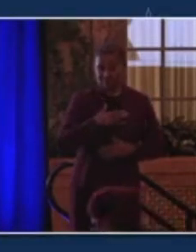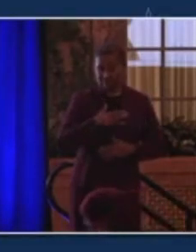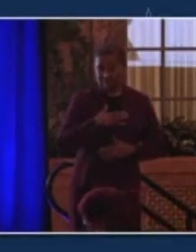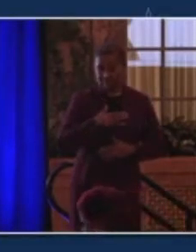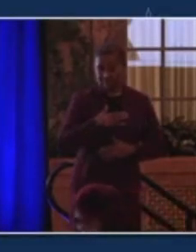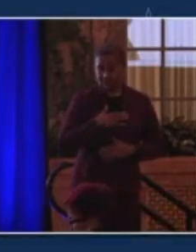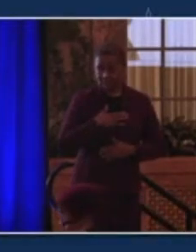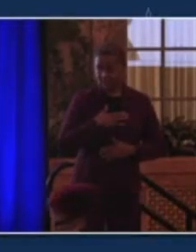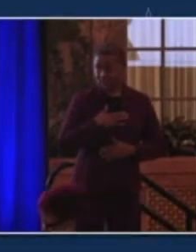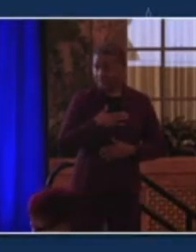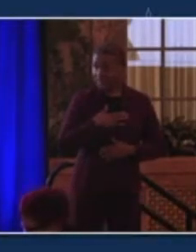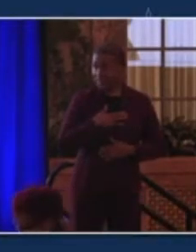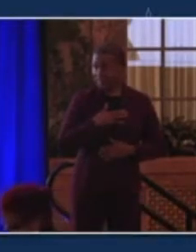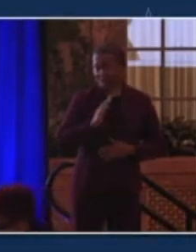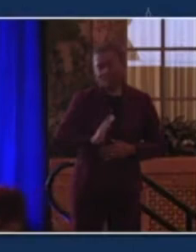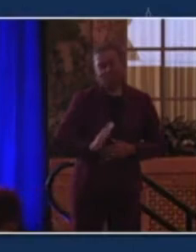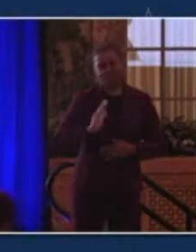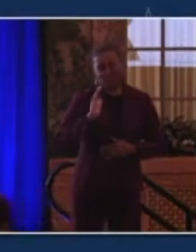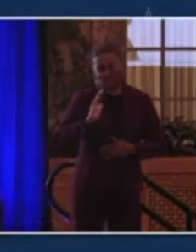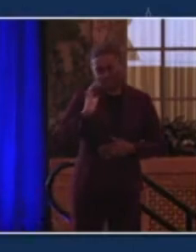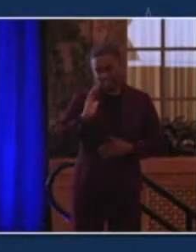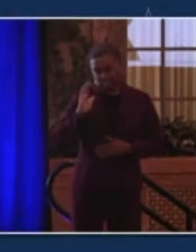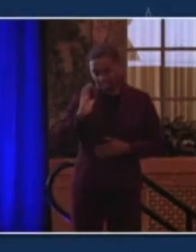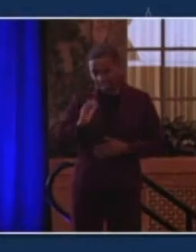Hearst High School back in the day.